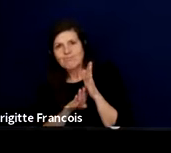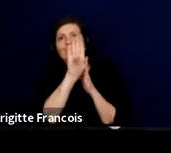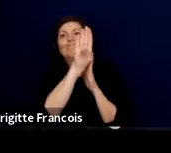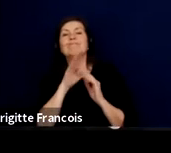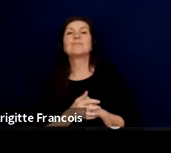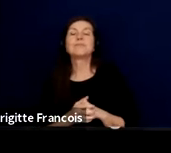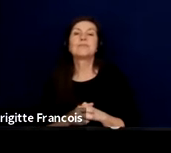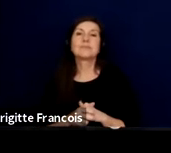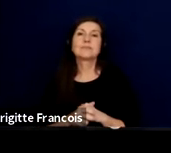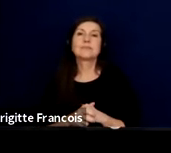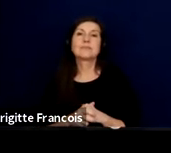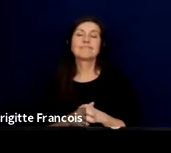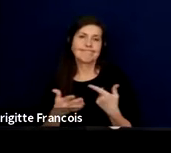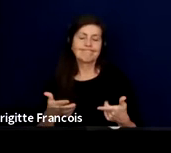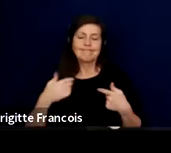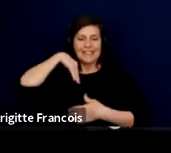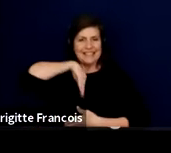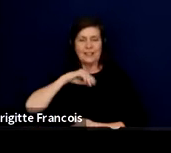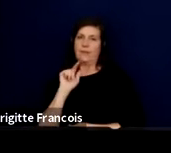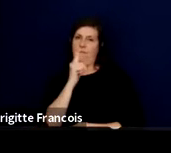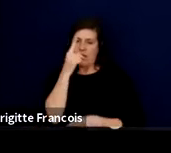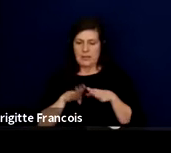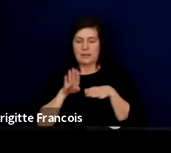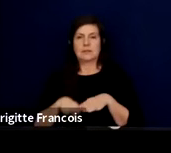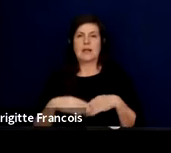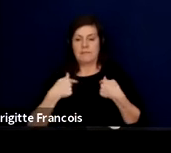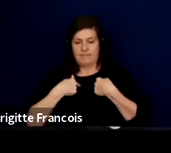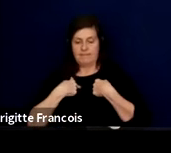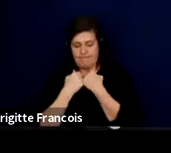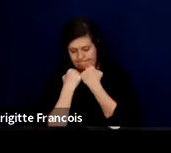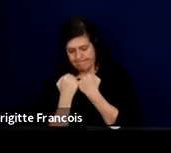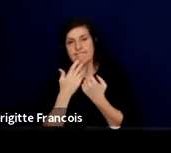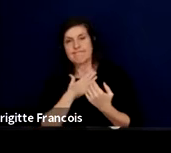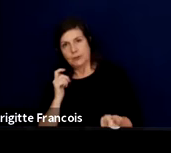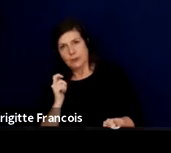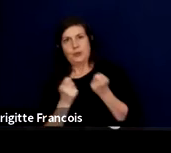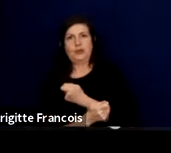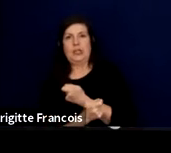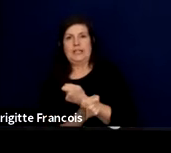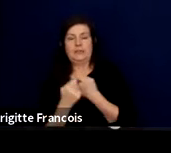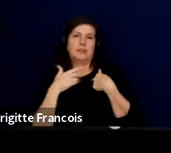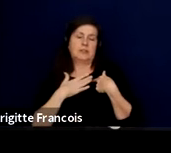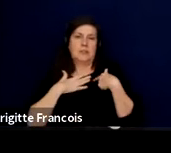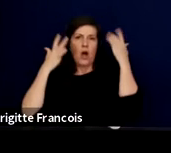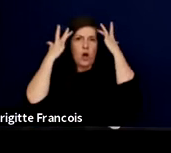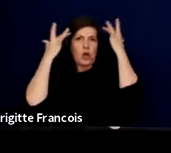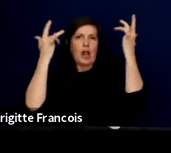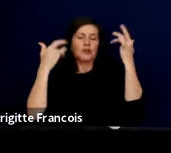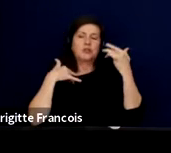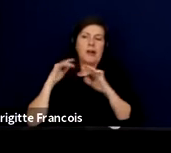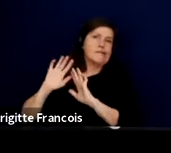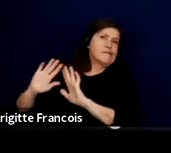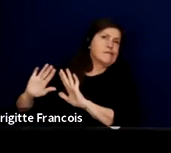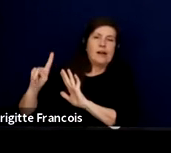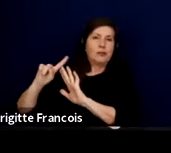The actual culture that is there, that is really necessary. How do you change this culture if people are stressed and